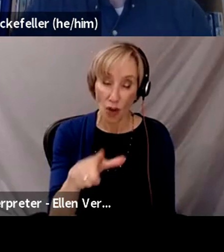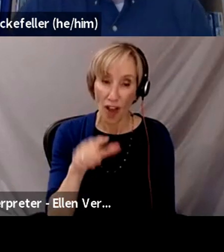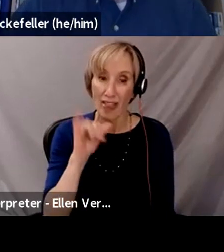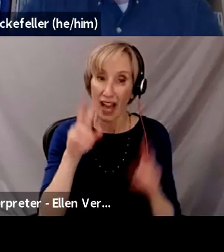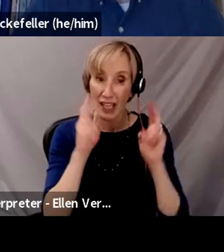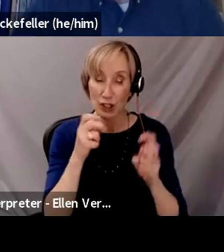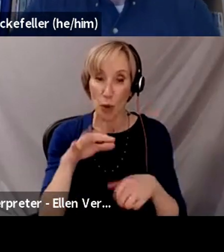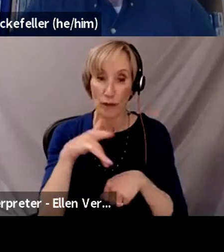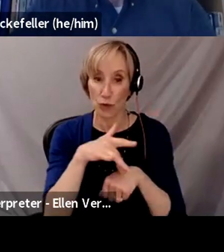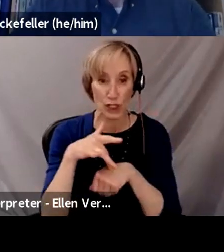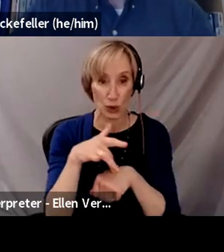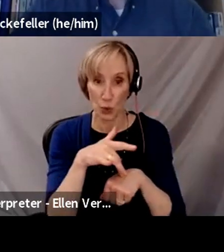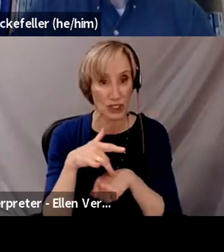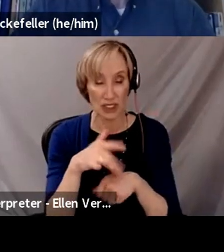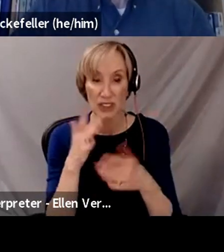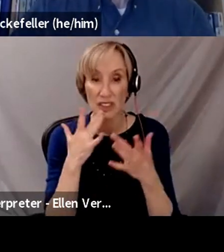Yeah.